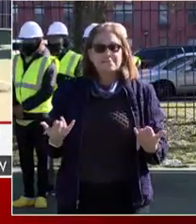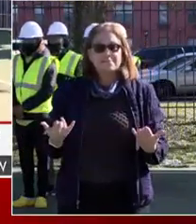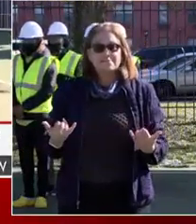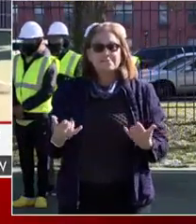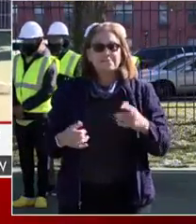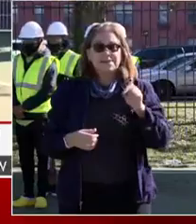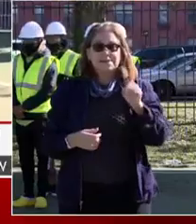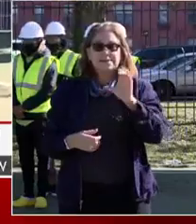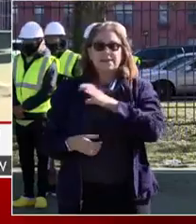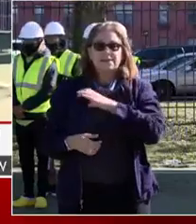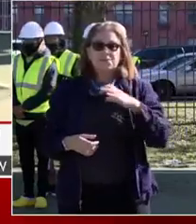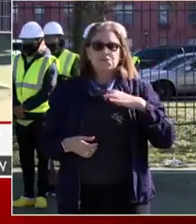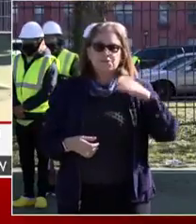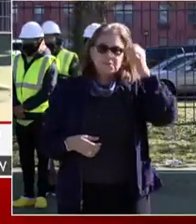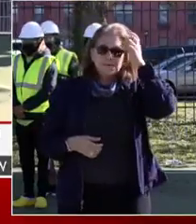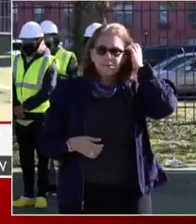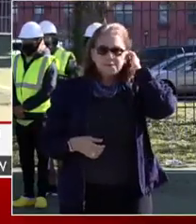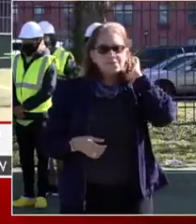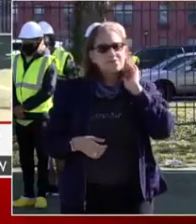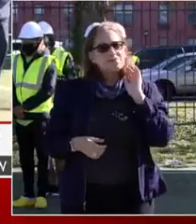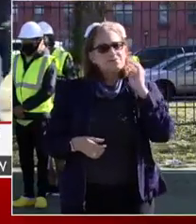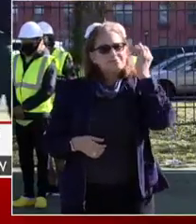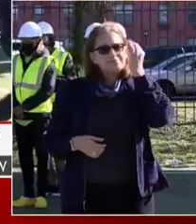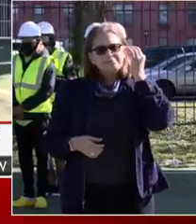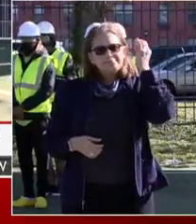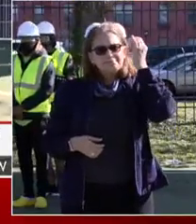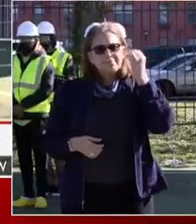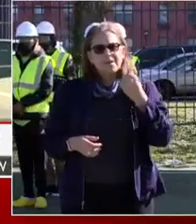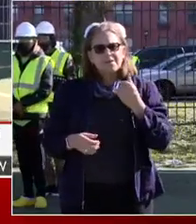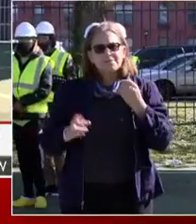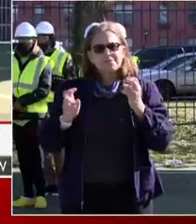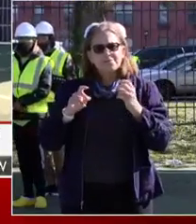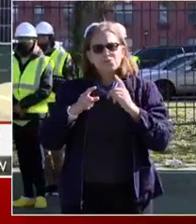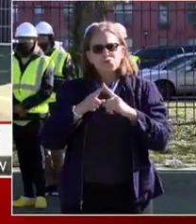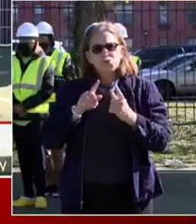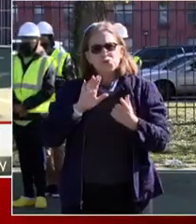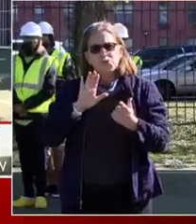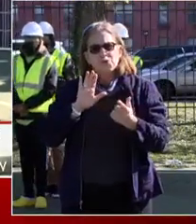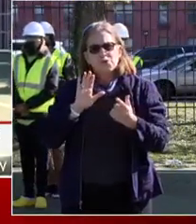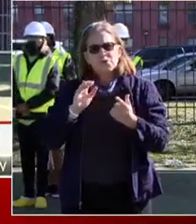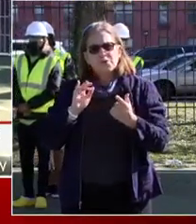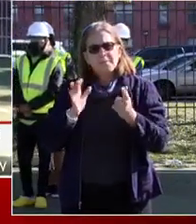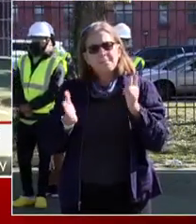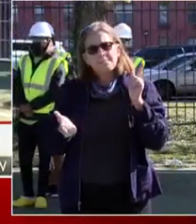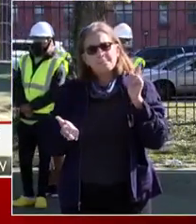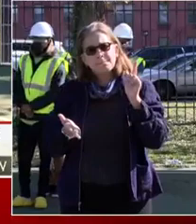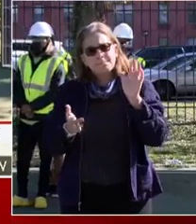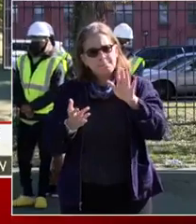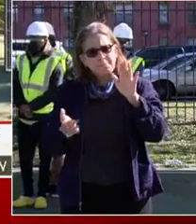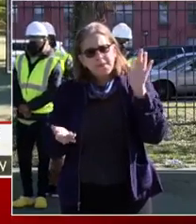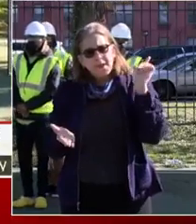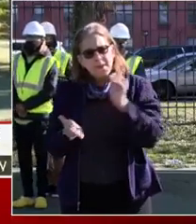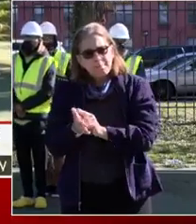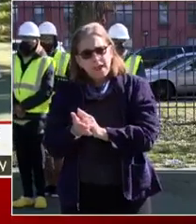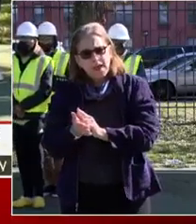on legislation that would mandate vaccines for school, COVID-19 vaccines for school